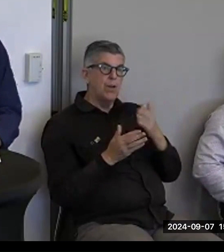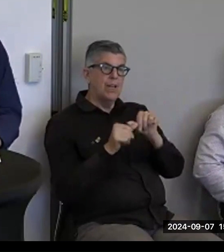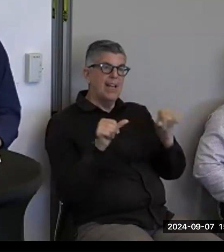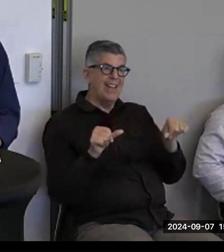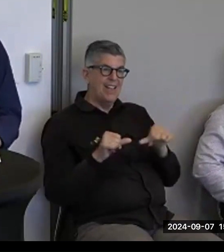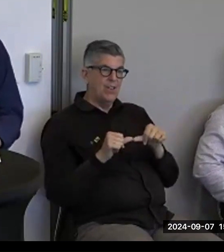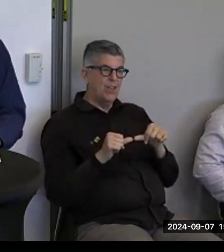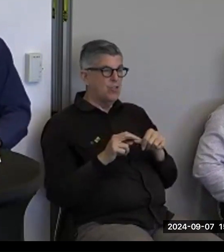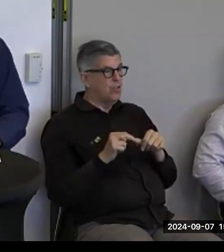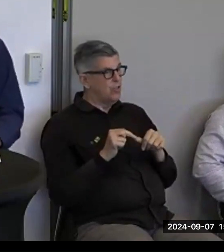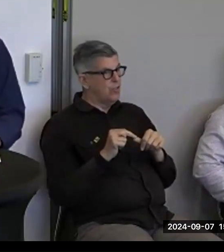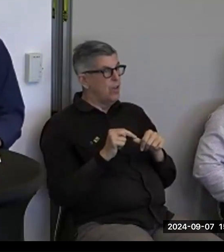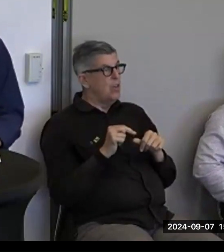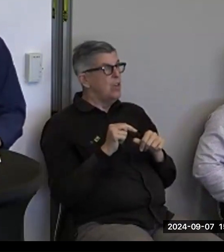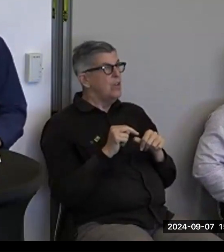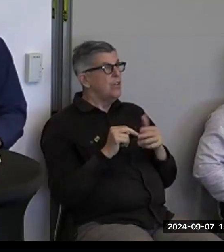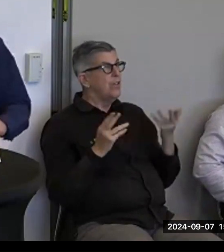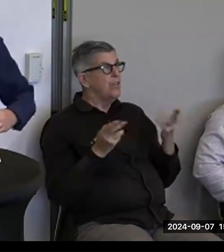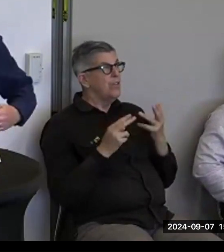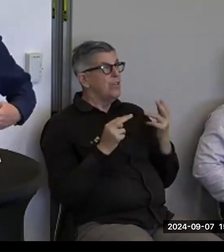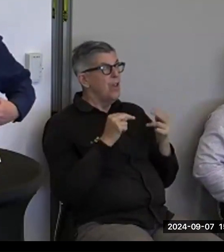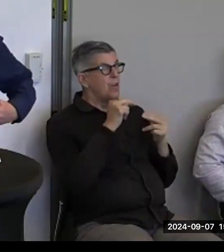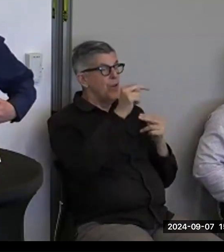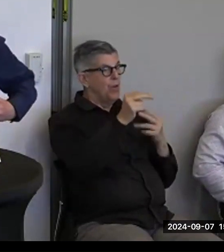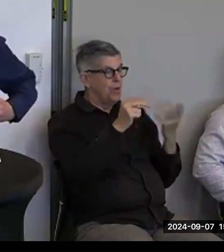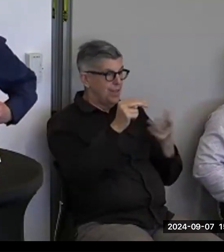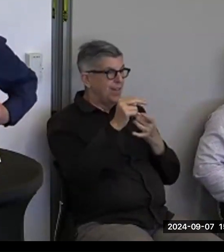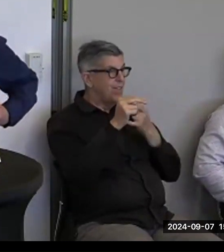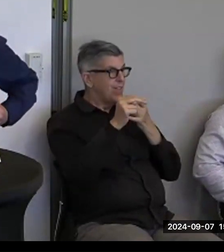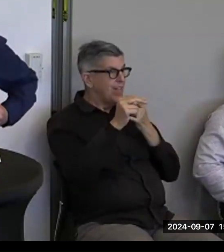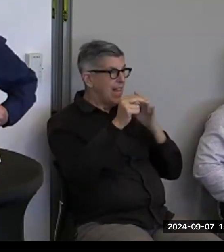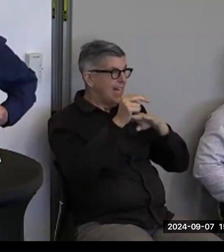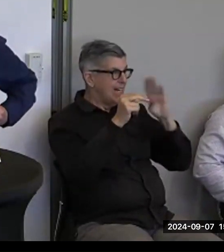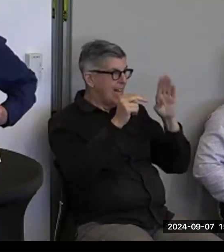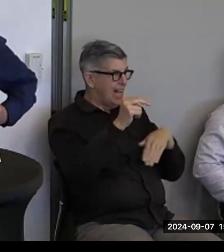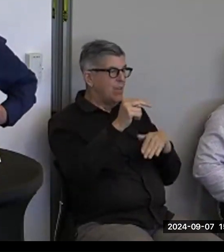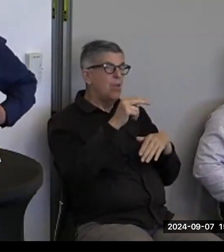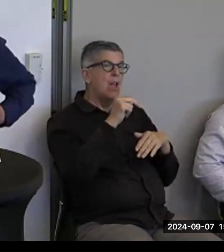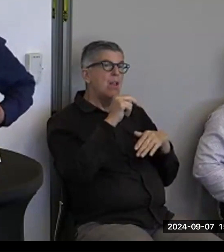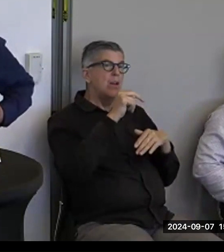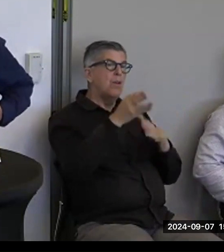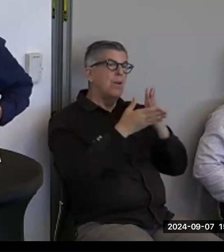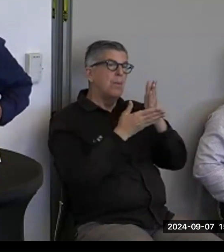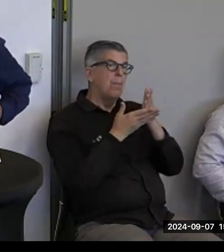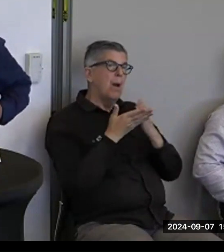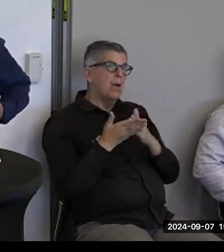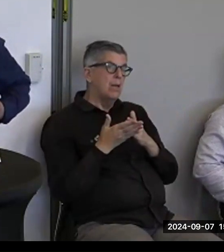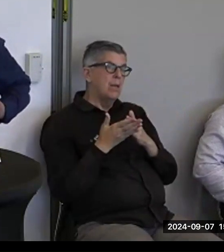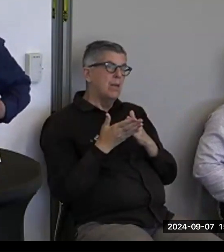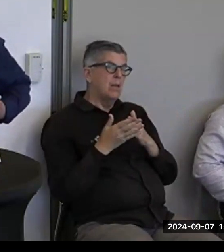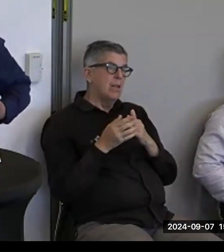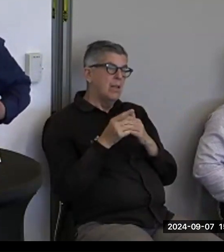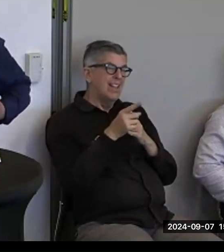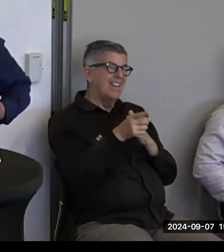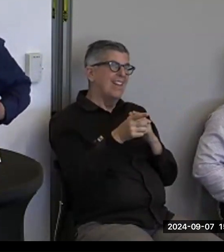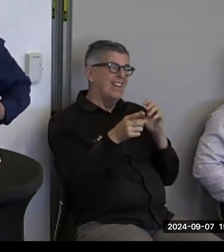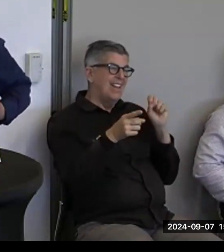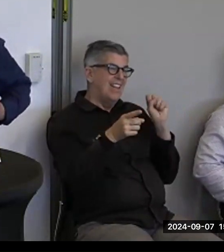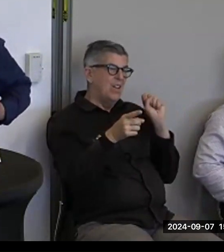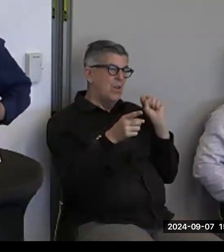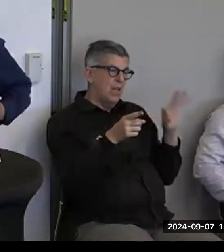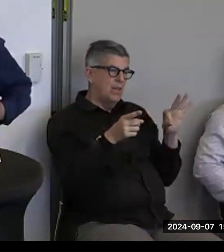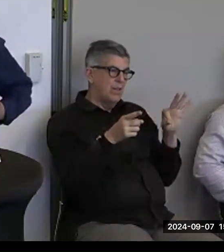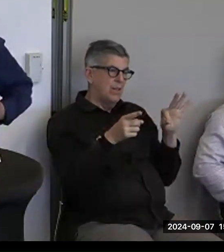just north of the lighthouse. And it's on the north side of the San Francisco